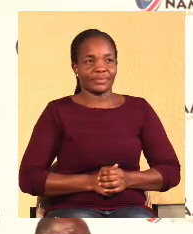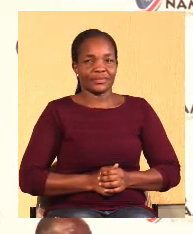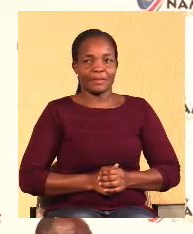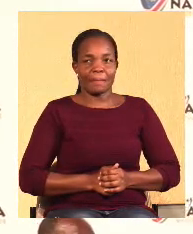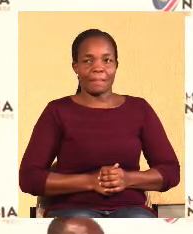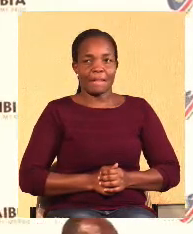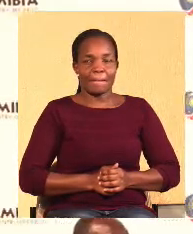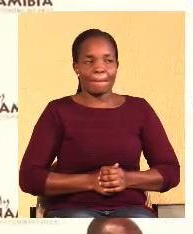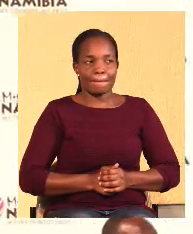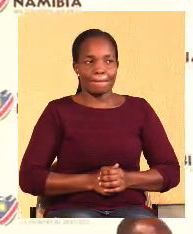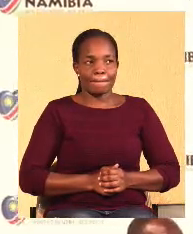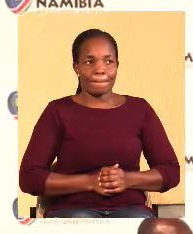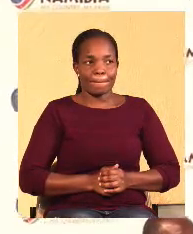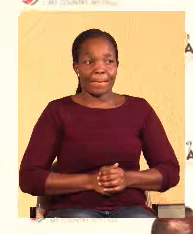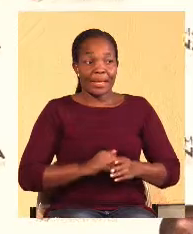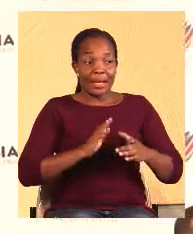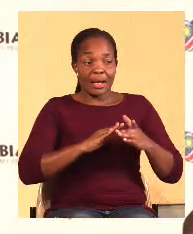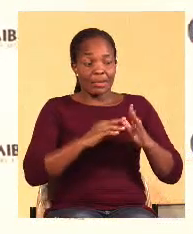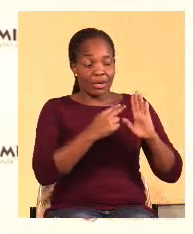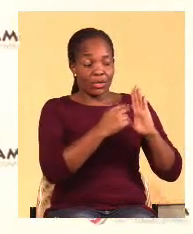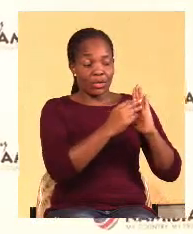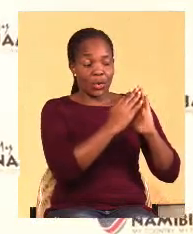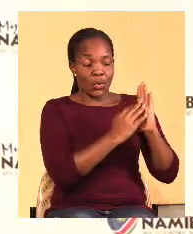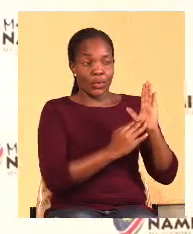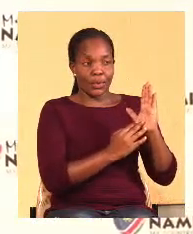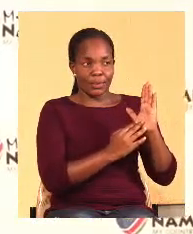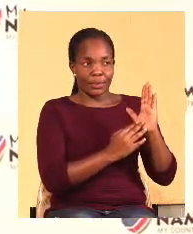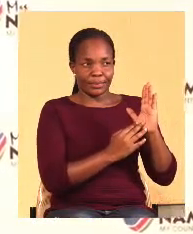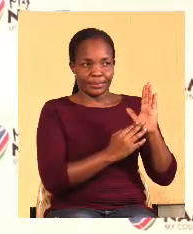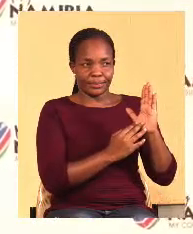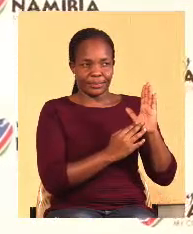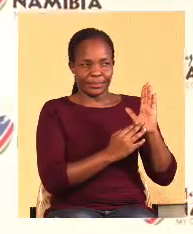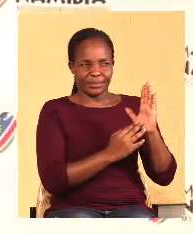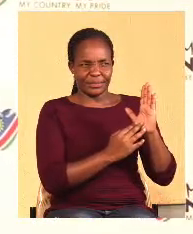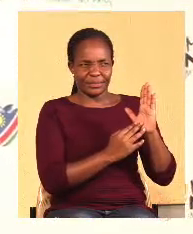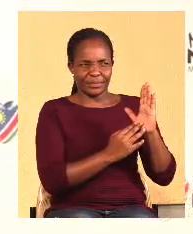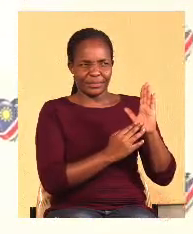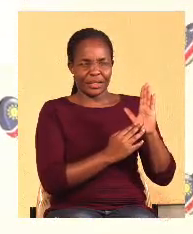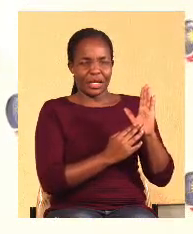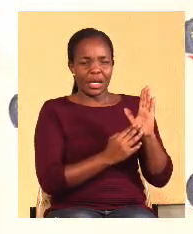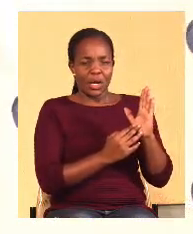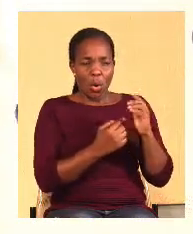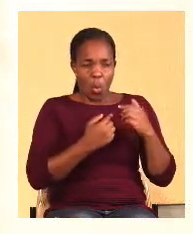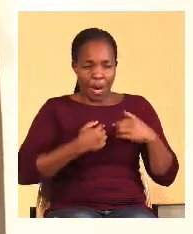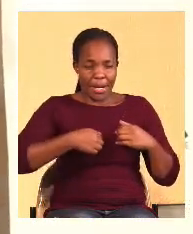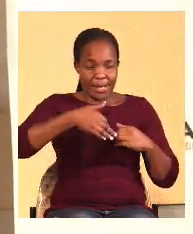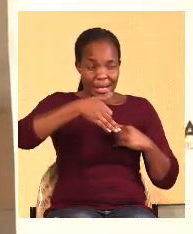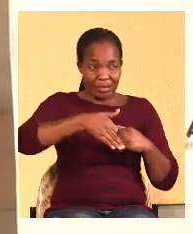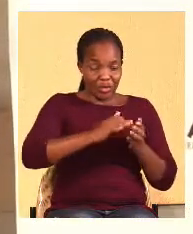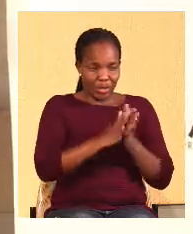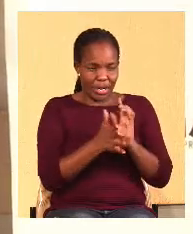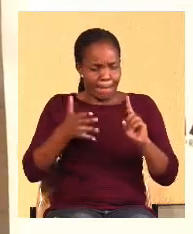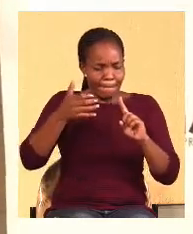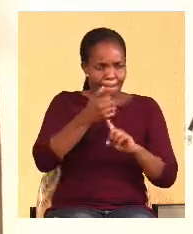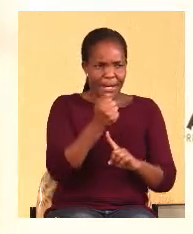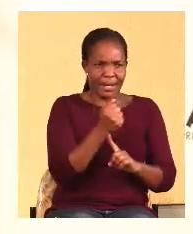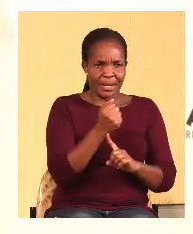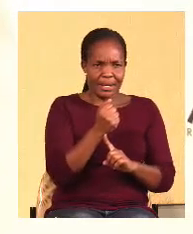the implementation of these regulations, that for us to be able to succeed in this process, we need the